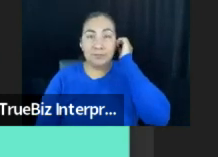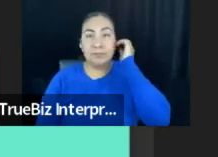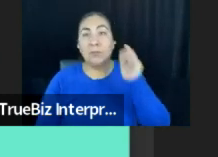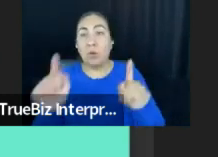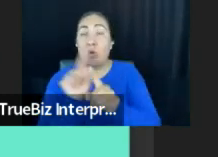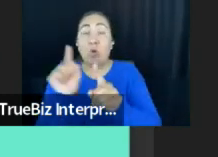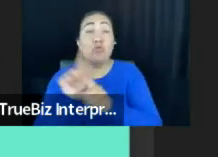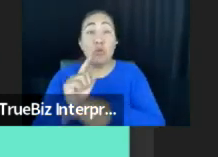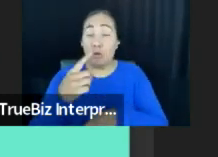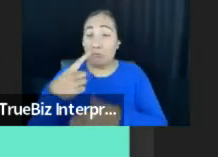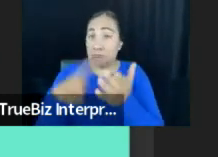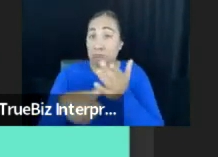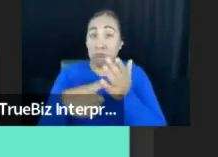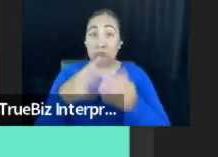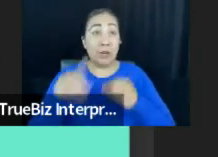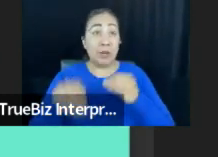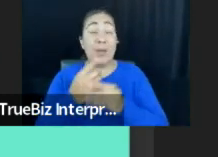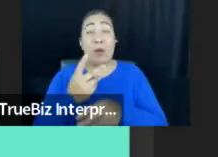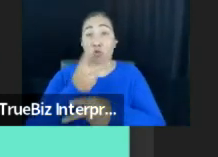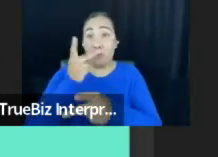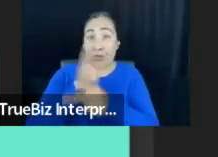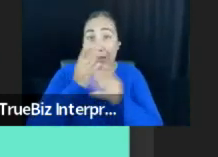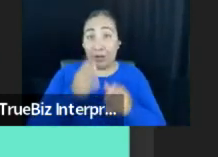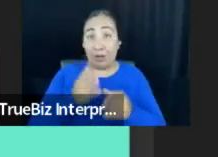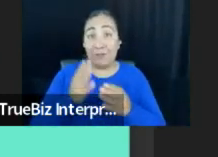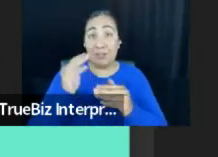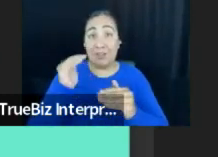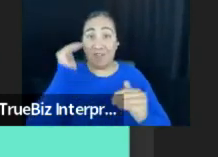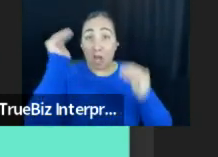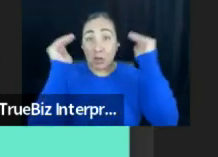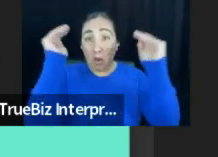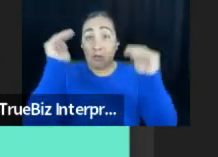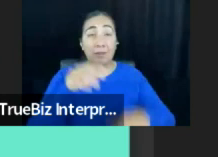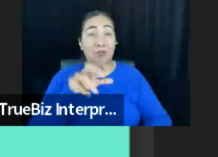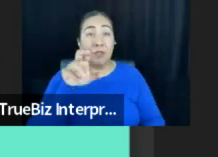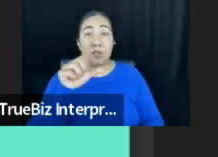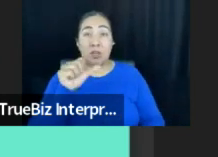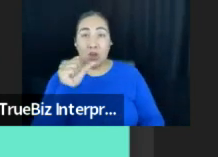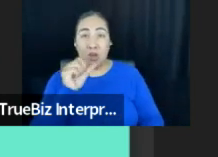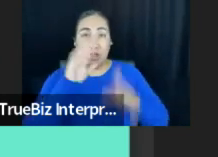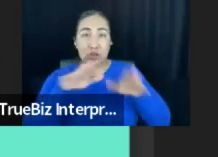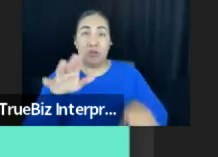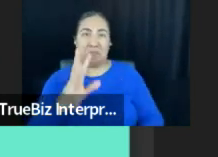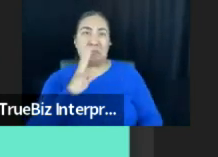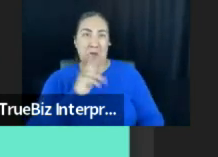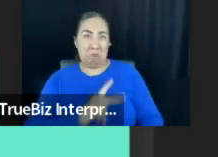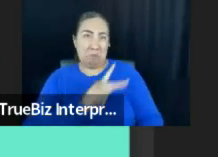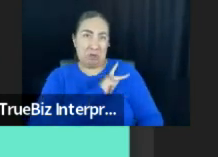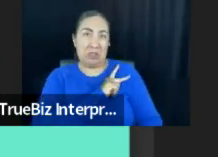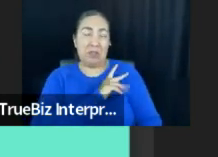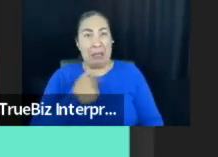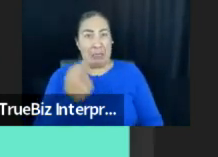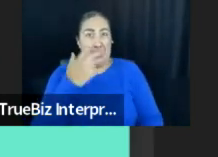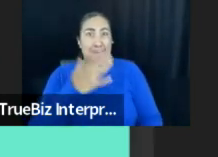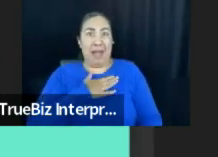adults of non-children, I think that speaking personally, I think my instinct when I think about caregiving